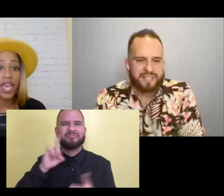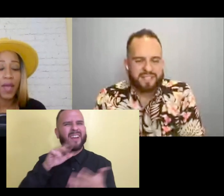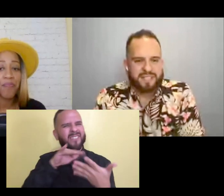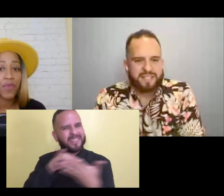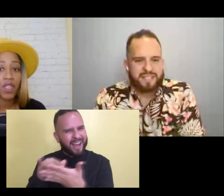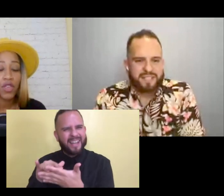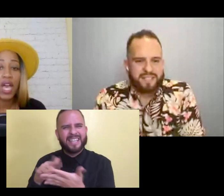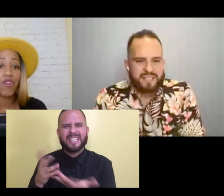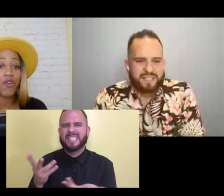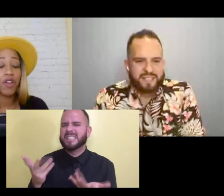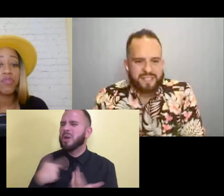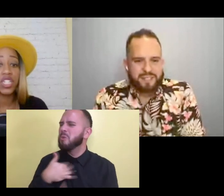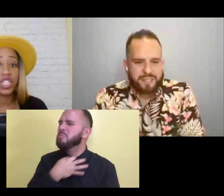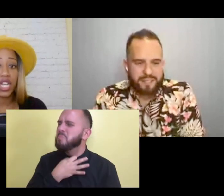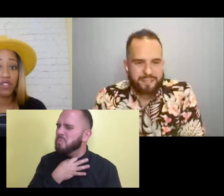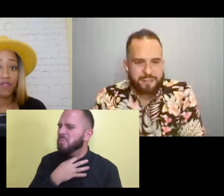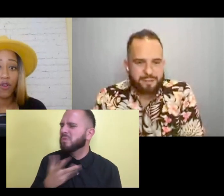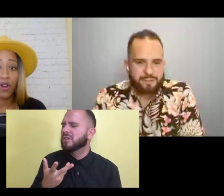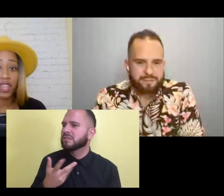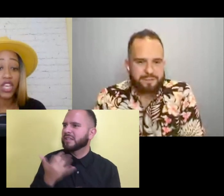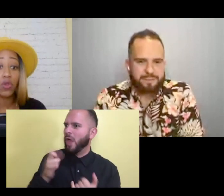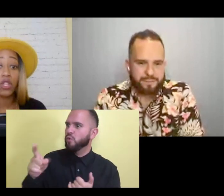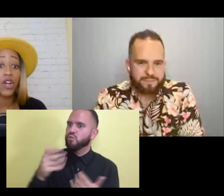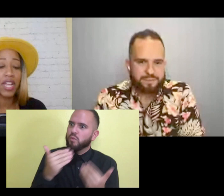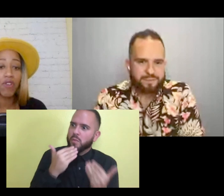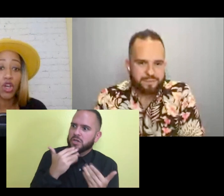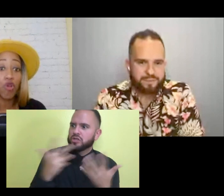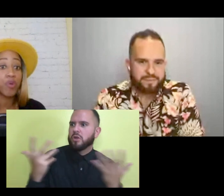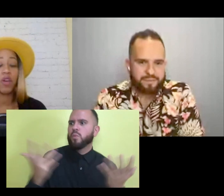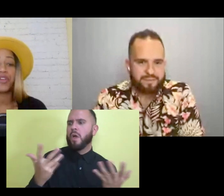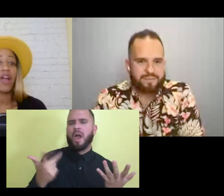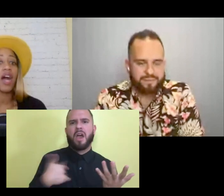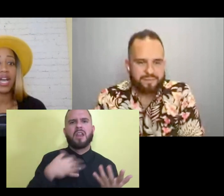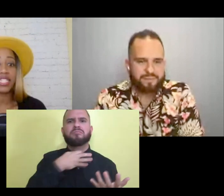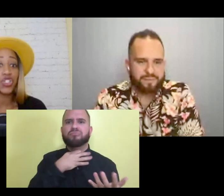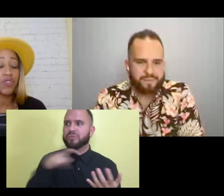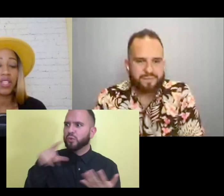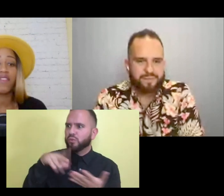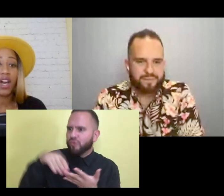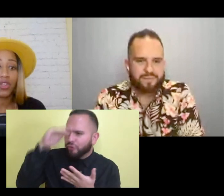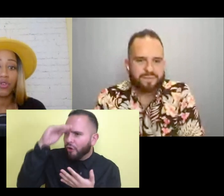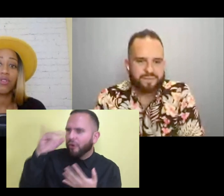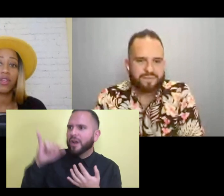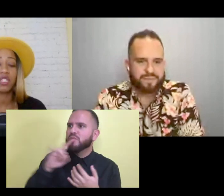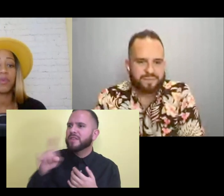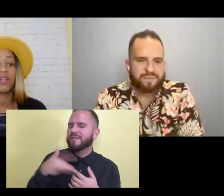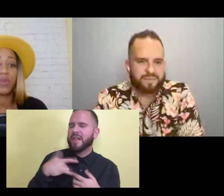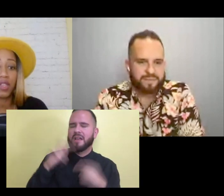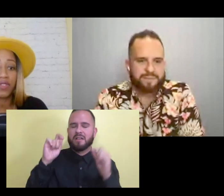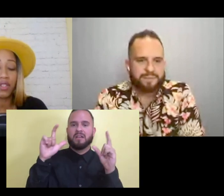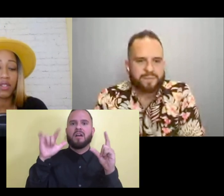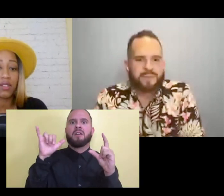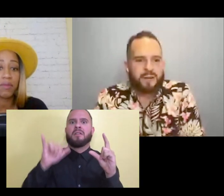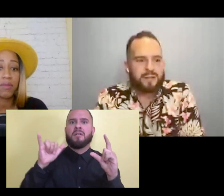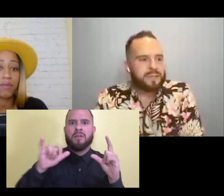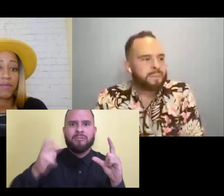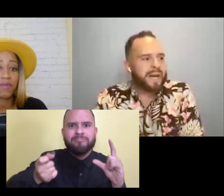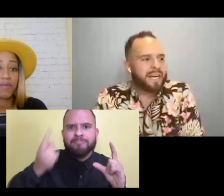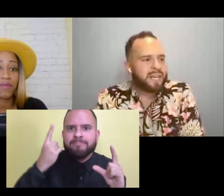you that you have a greater appreciation for, that you learned, that really opened up your eyes, that you really value through your experience with deaf